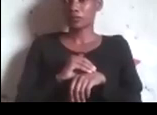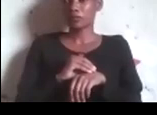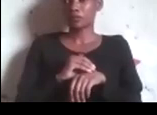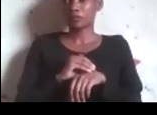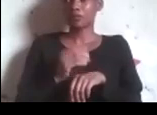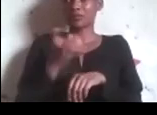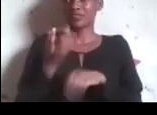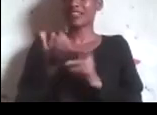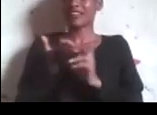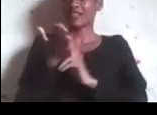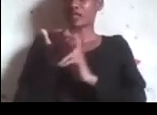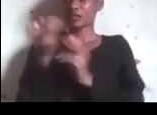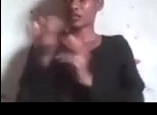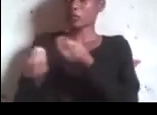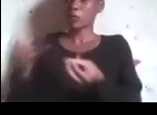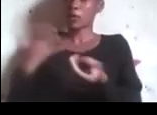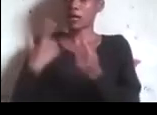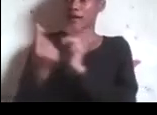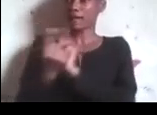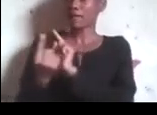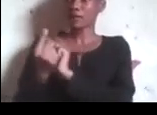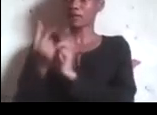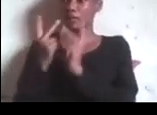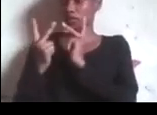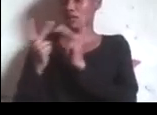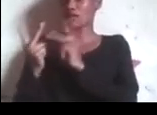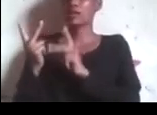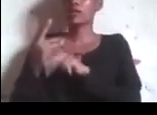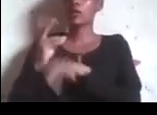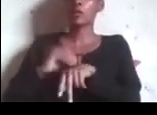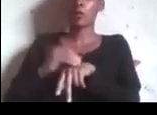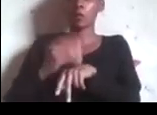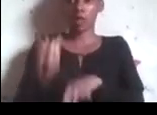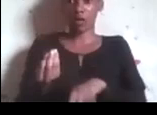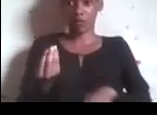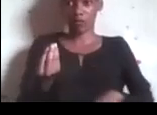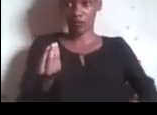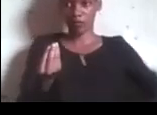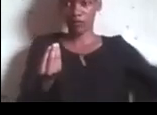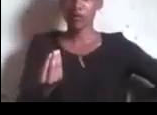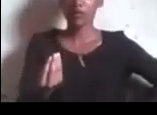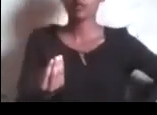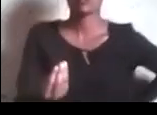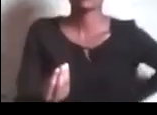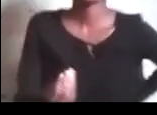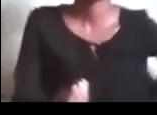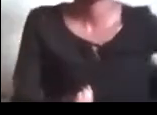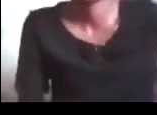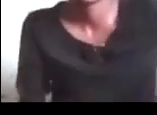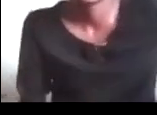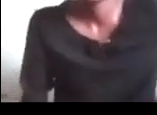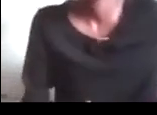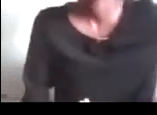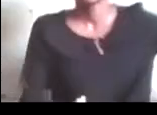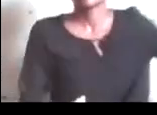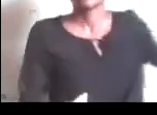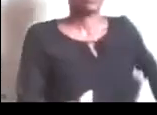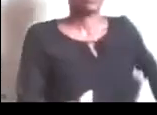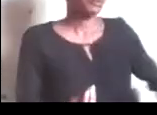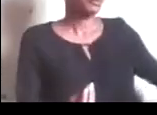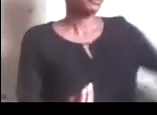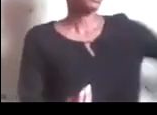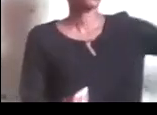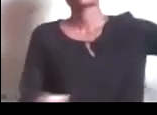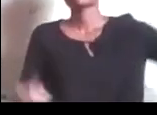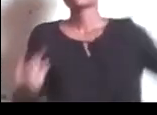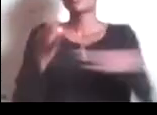access to their children. So while unmarried fathers automatically have these rights, unmarried fathers